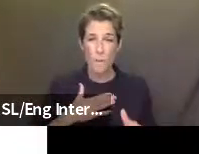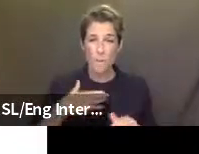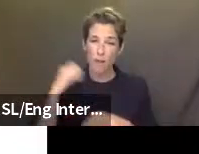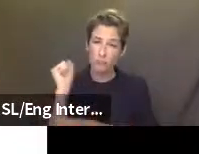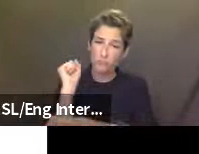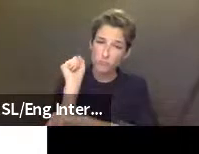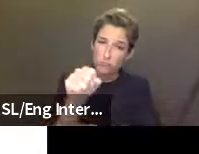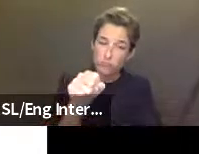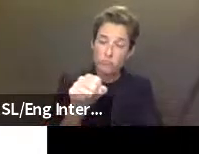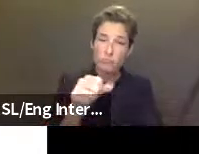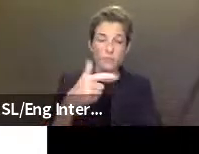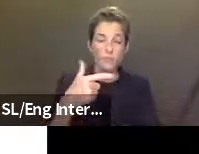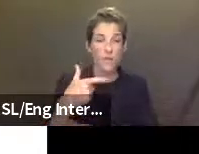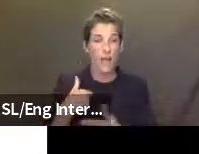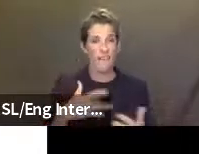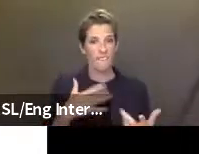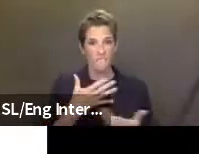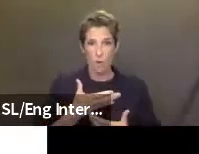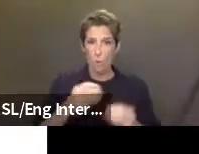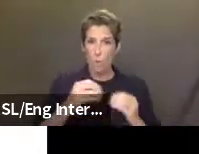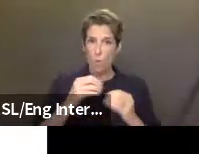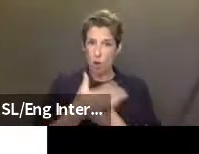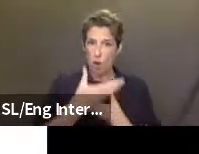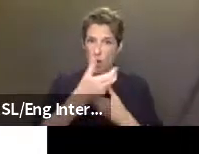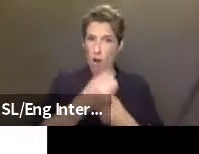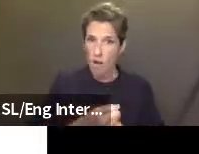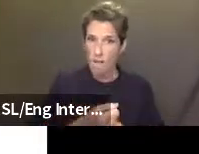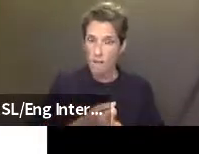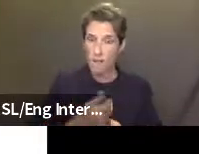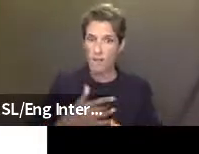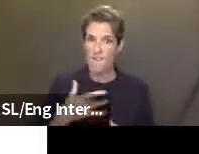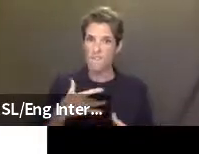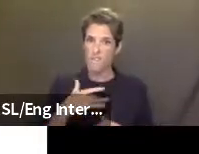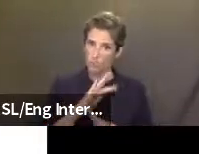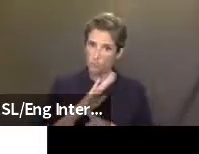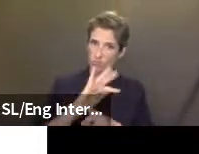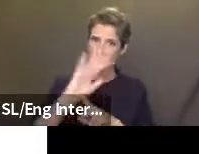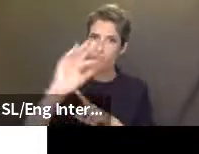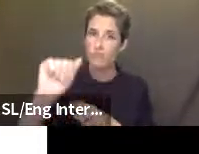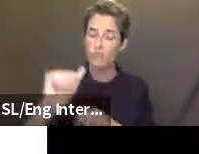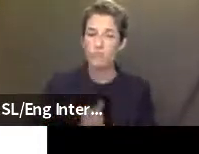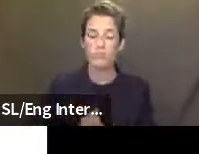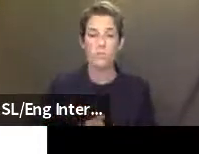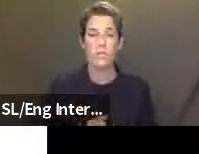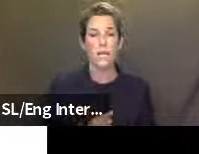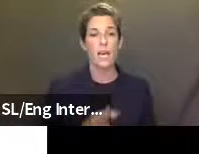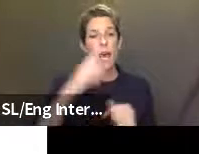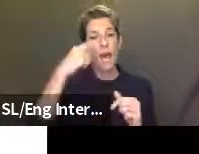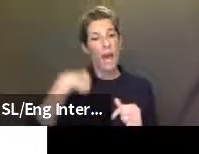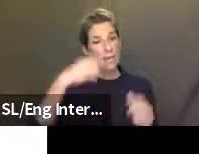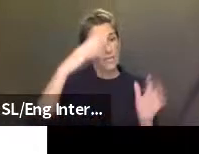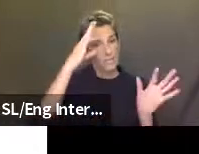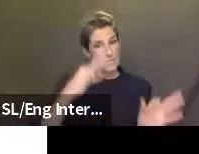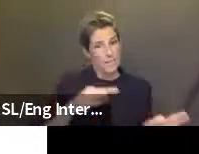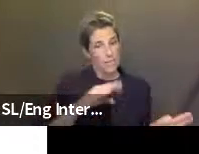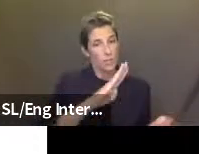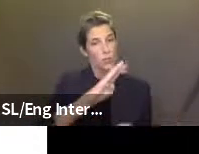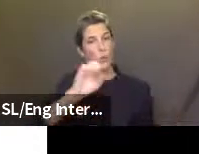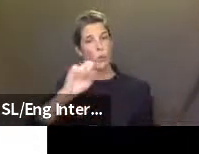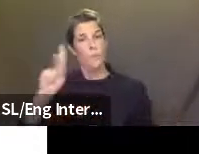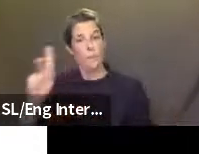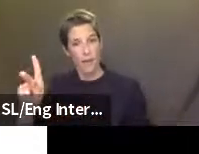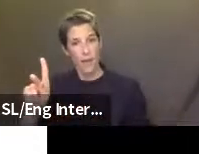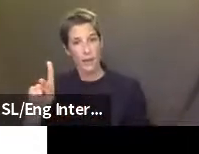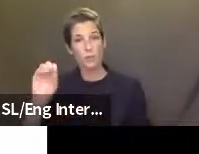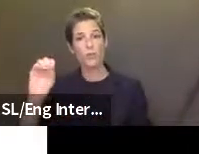and resilient. I traveled from San Francisco to Columbus, Ohio in June 2007, where I had many resources